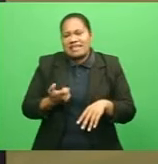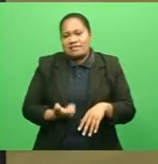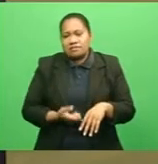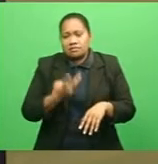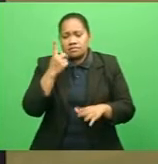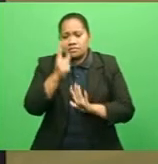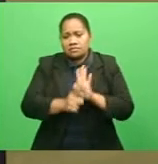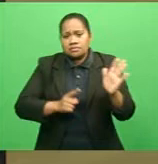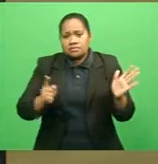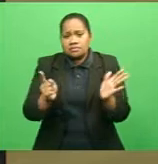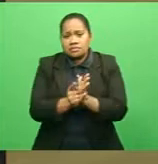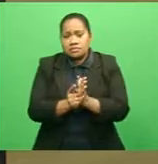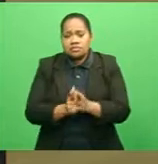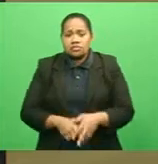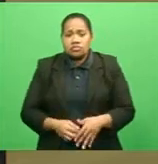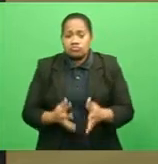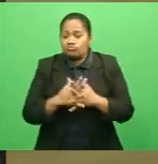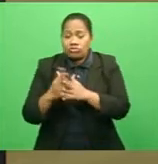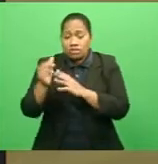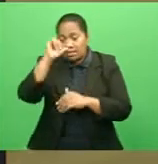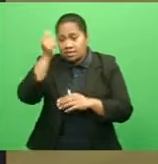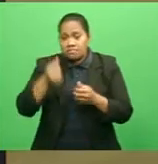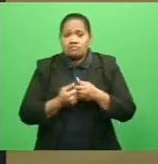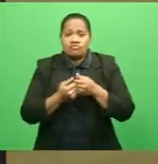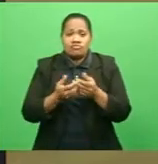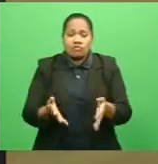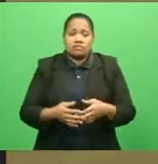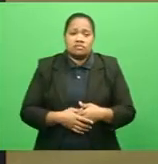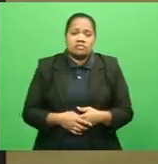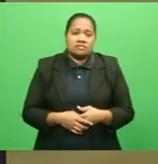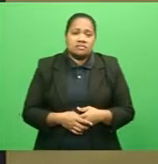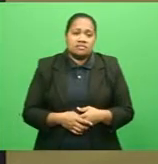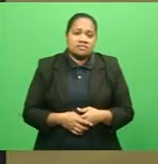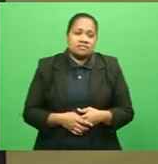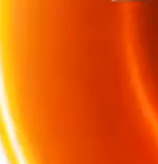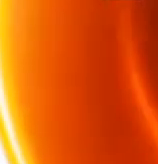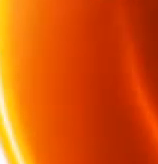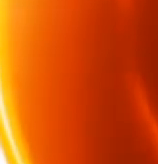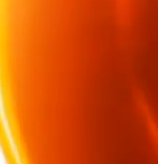And while West Indies lost, it was this play that caught the eye of many.